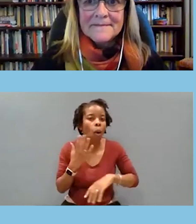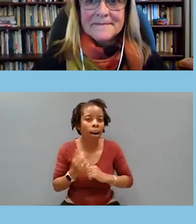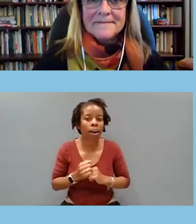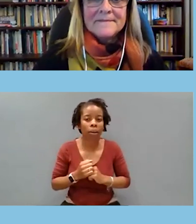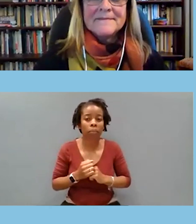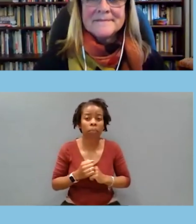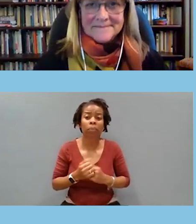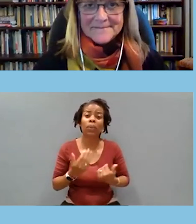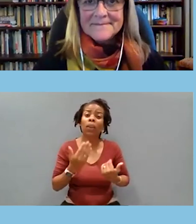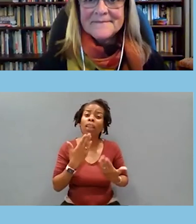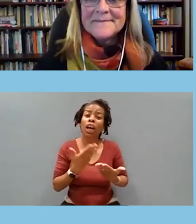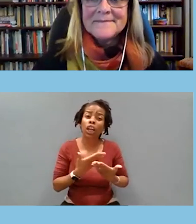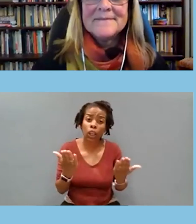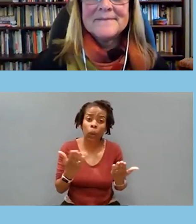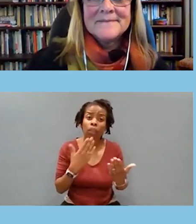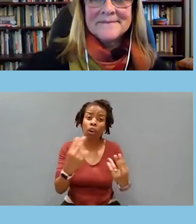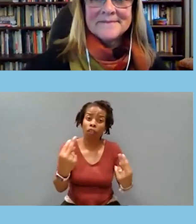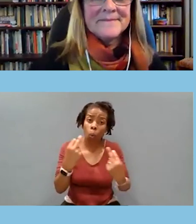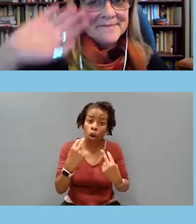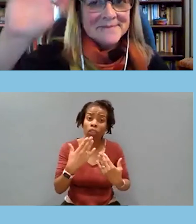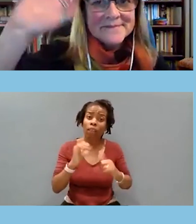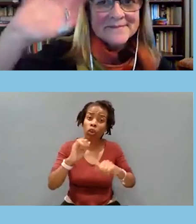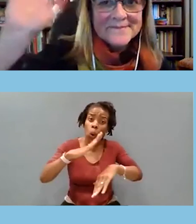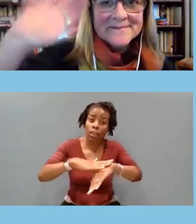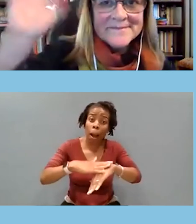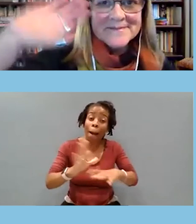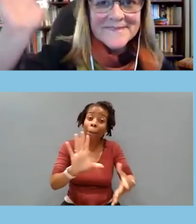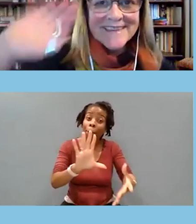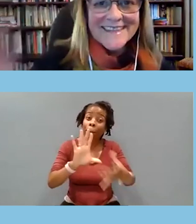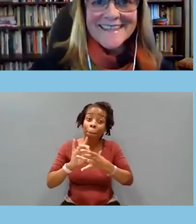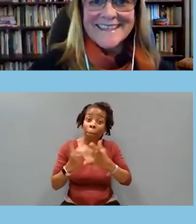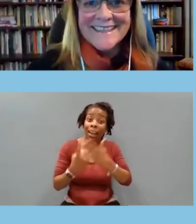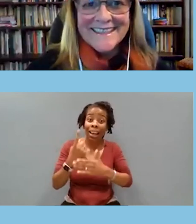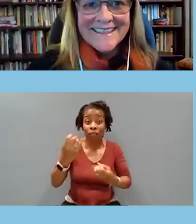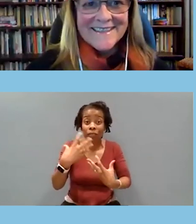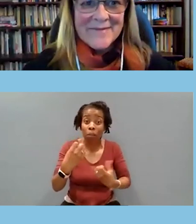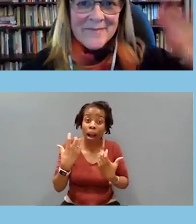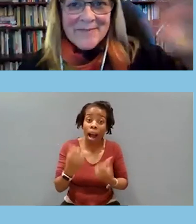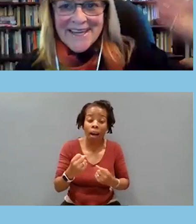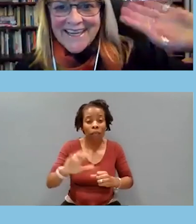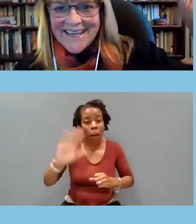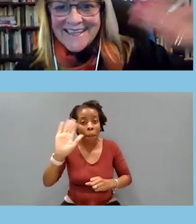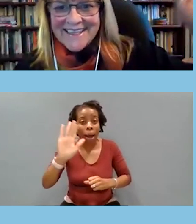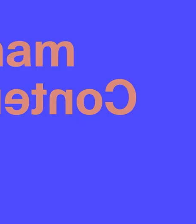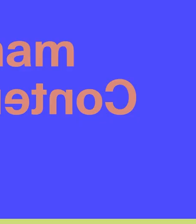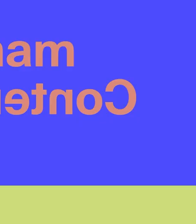all, everybody. Thanks for tuning in, for your time, and do get in touch if you have any thoughts. Thank you. Bye-bye.